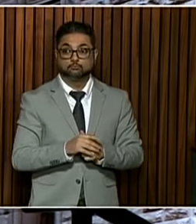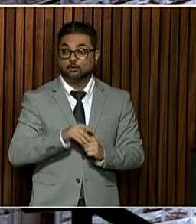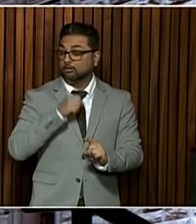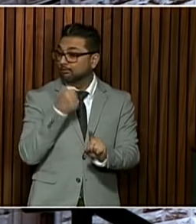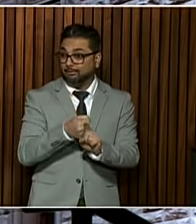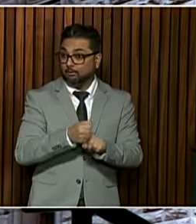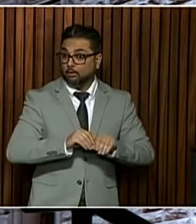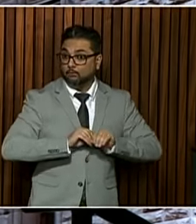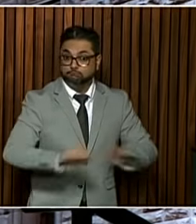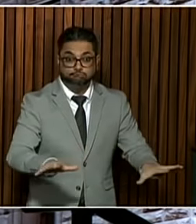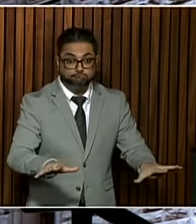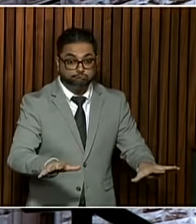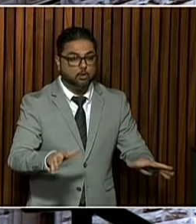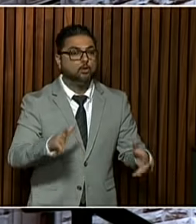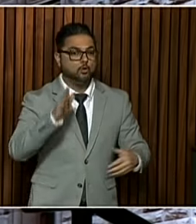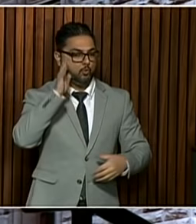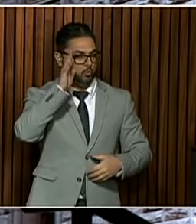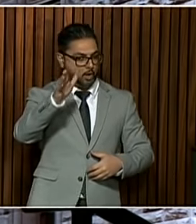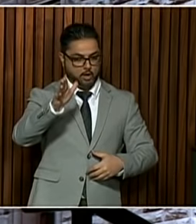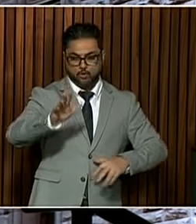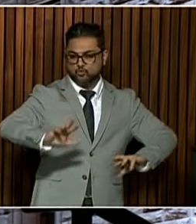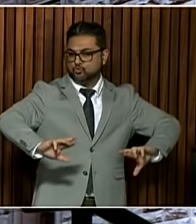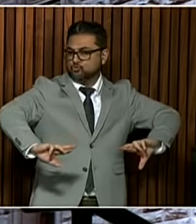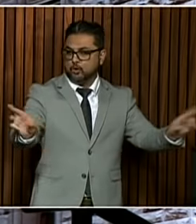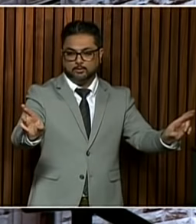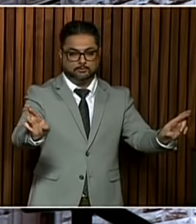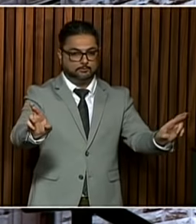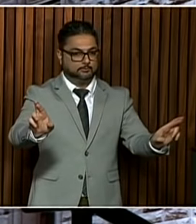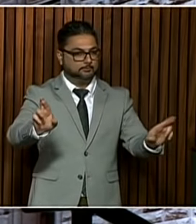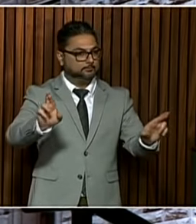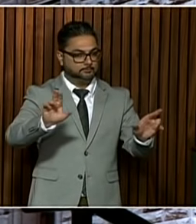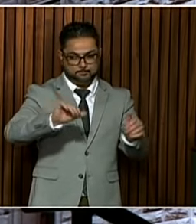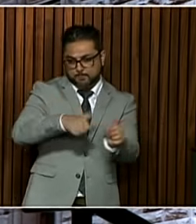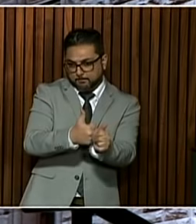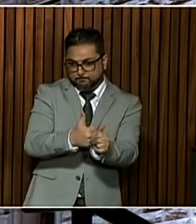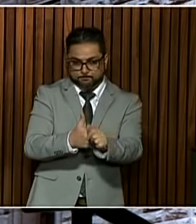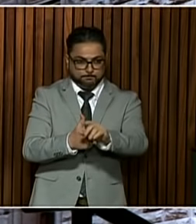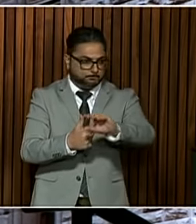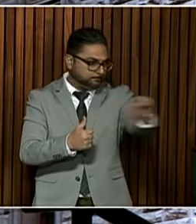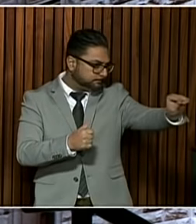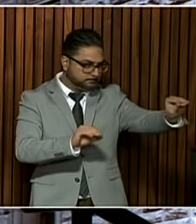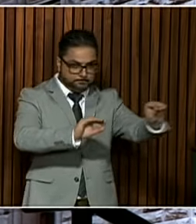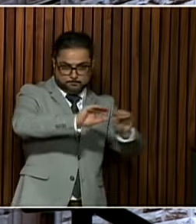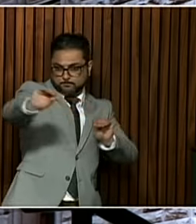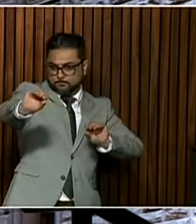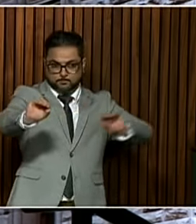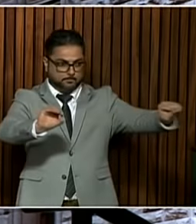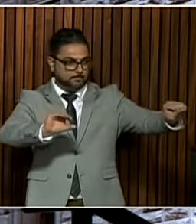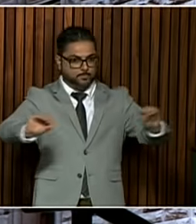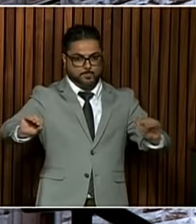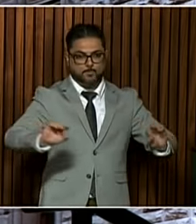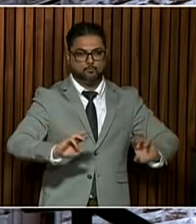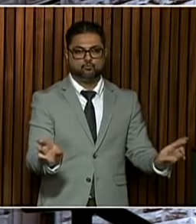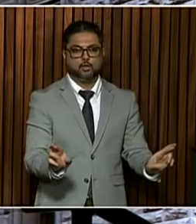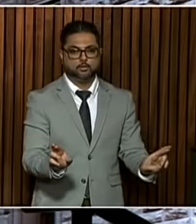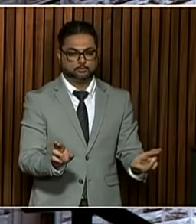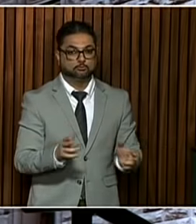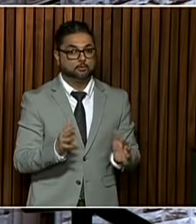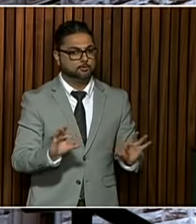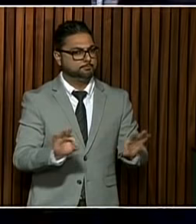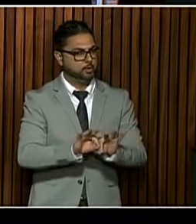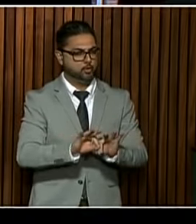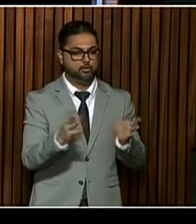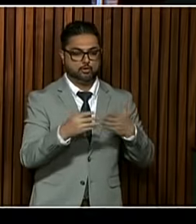it'll wax and wane in some extent in that. So we're going to have to be nimble and to keep the data up and keep